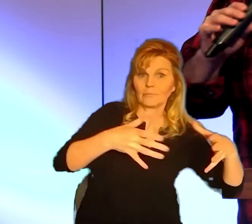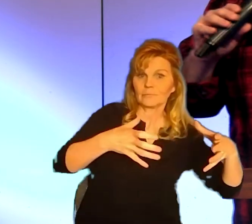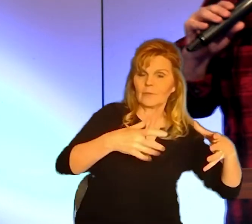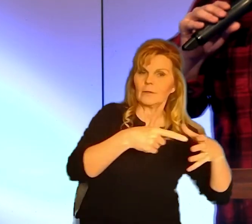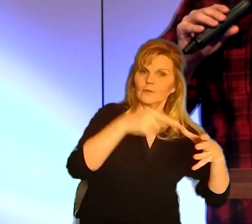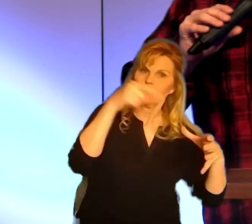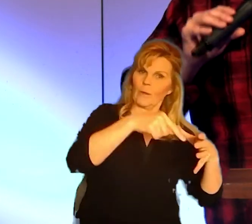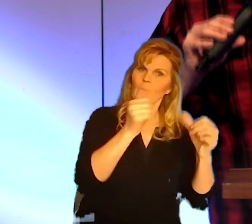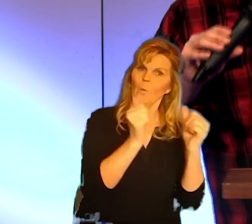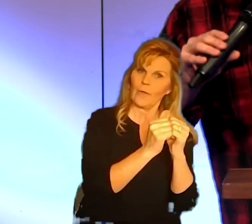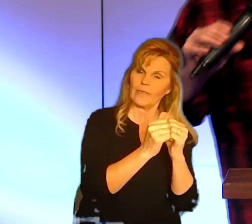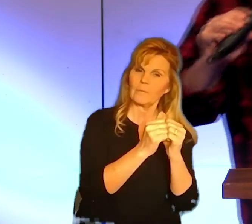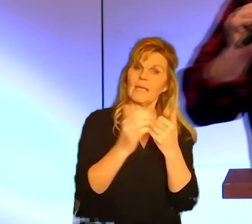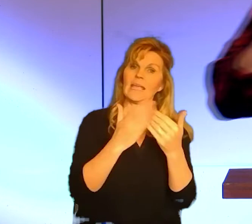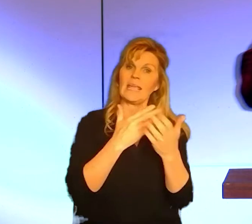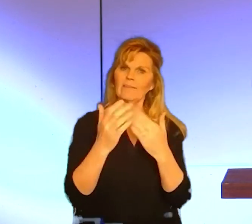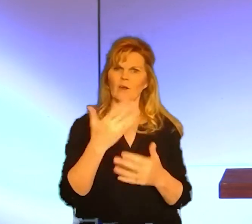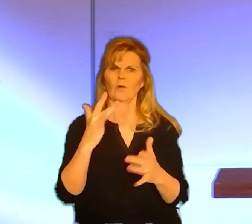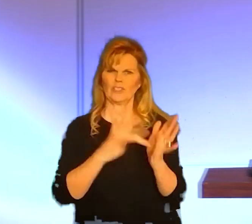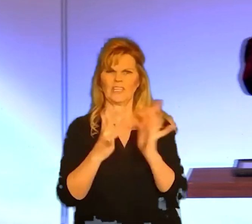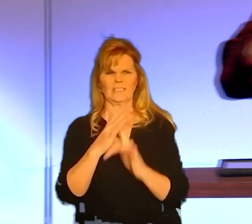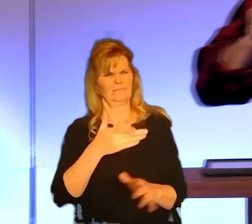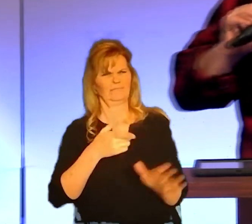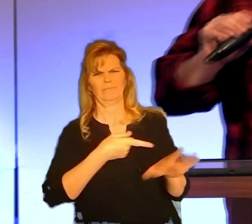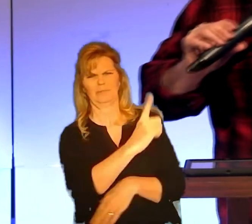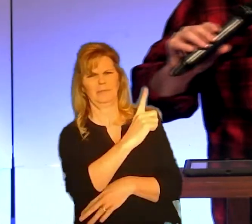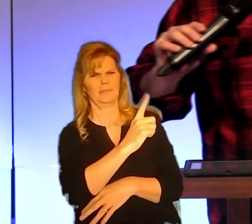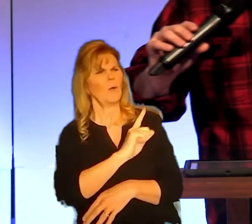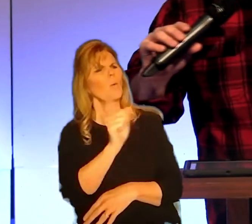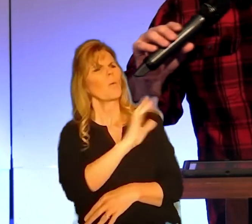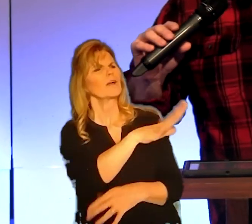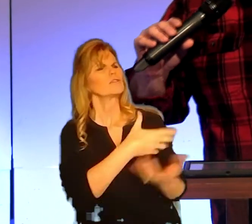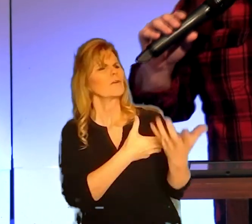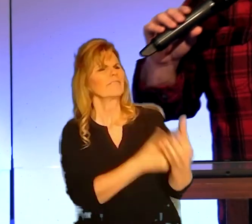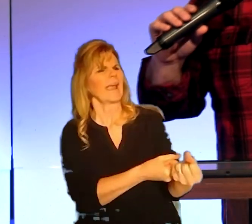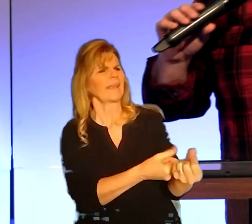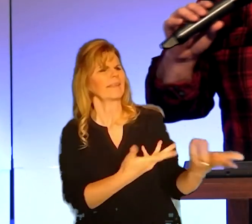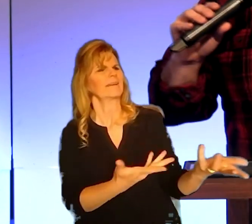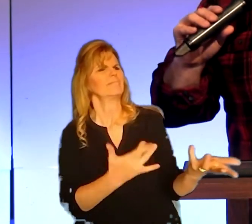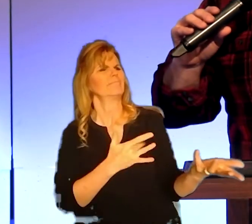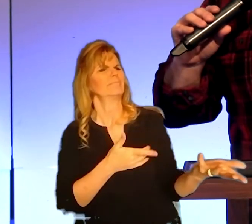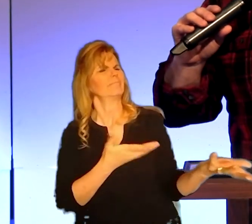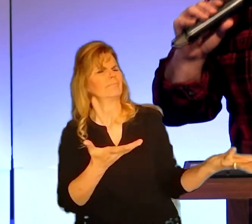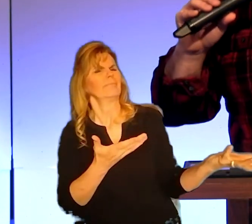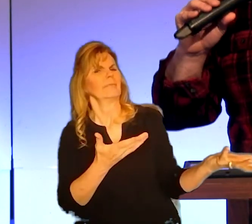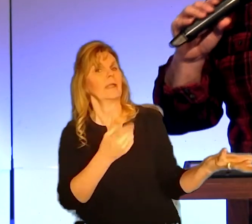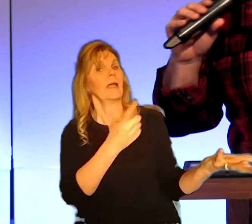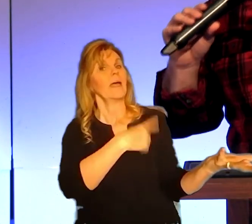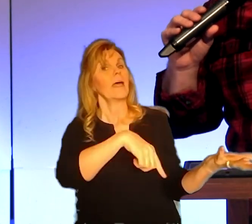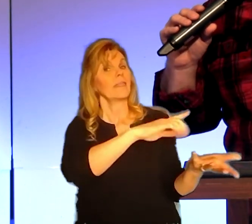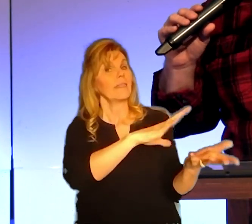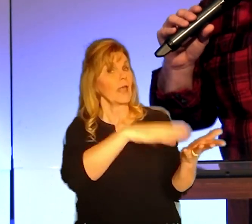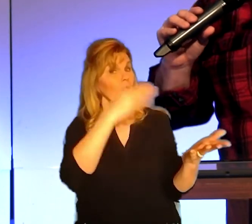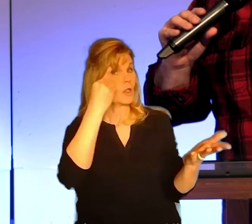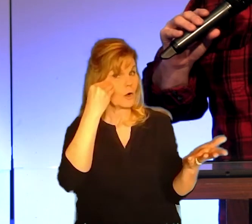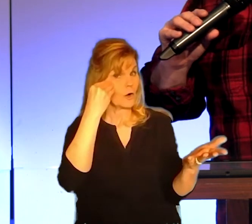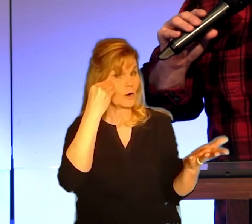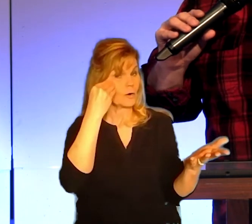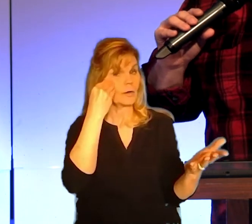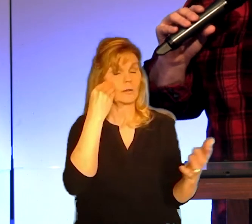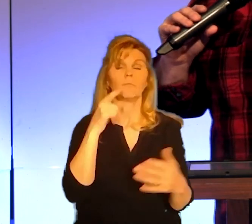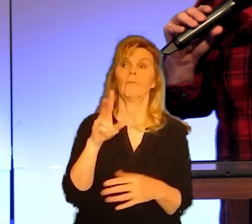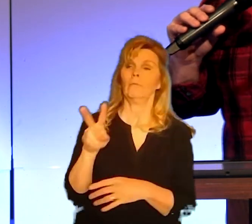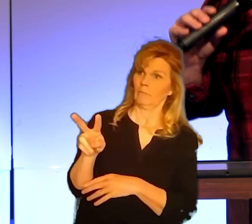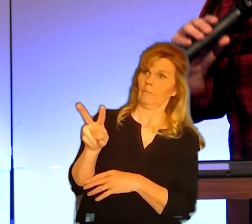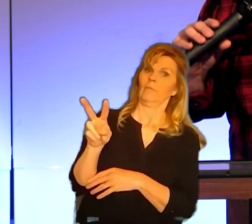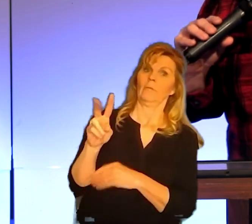though he was rebuking them, like, where's your faith at? There was something that they learned about Jesus that